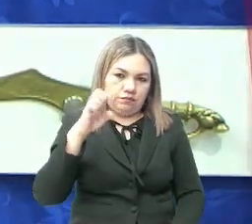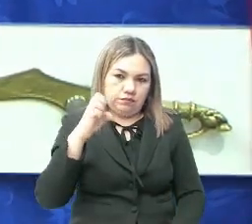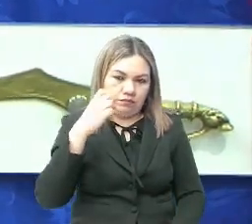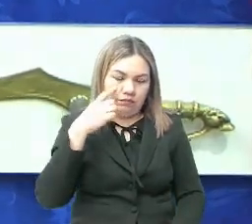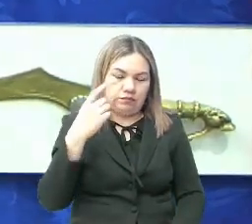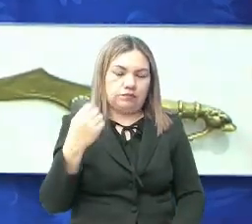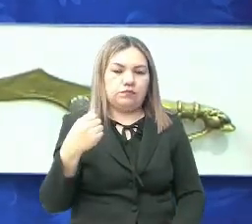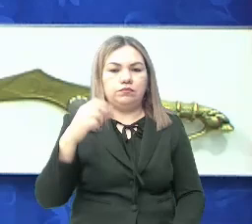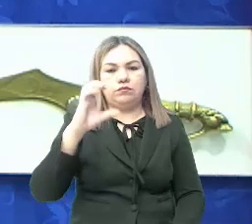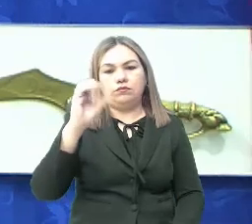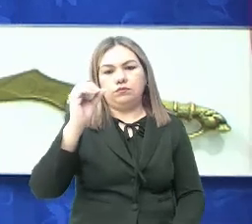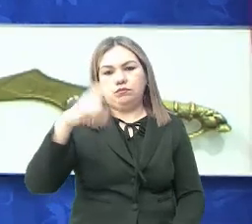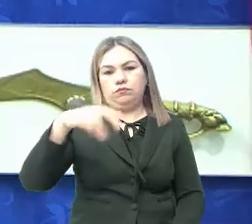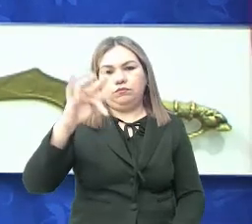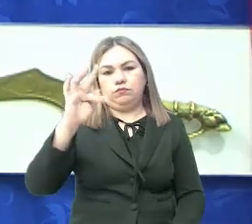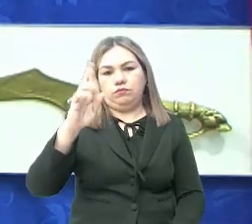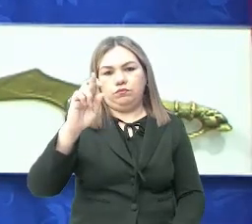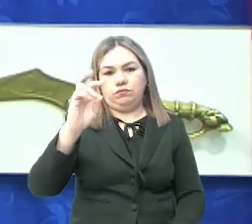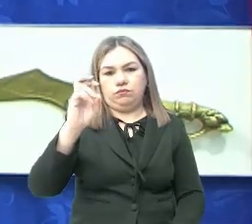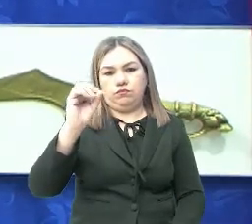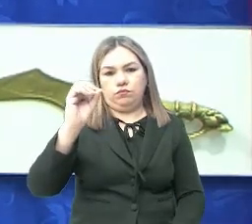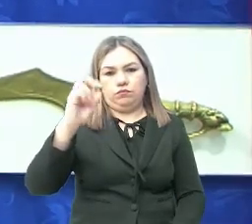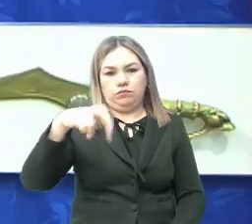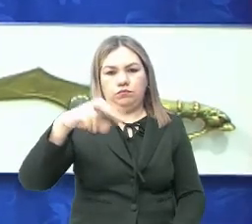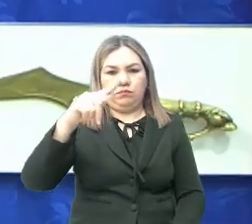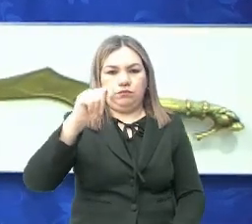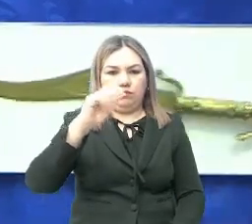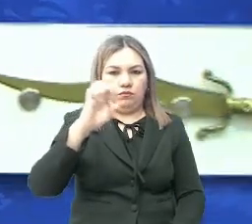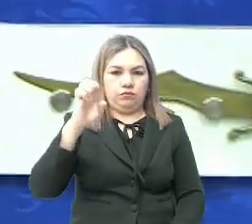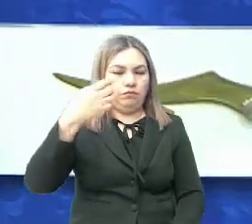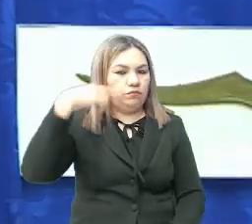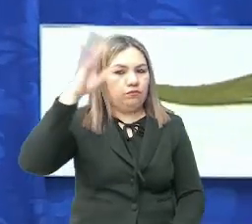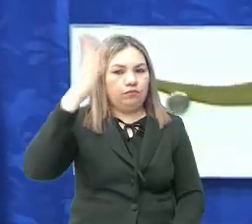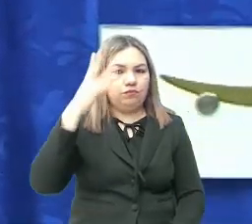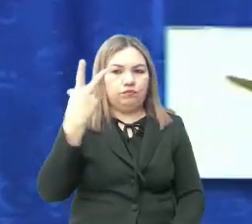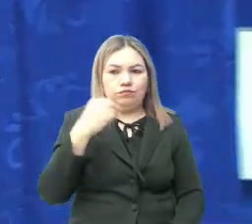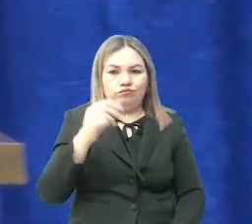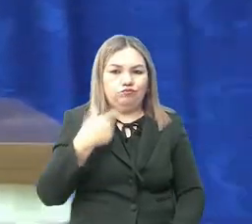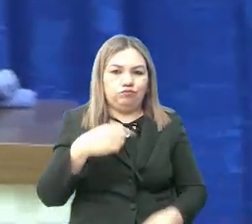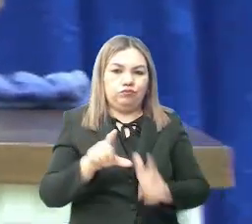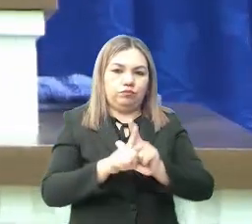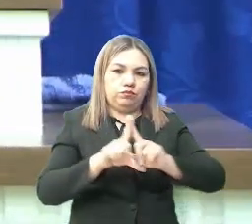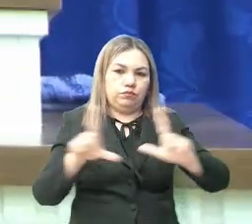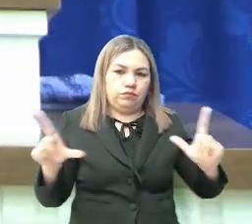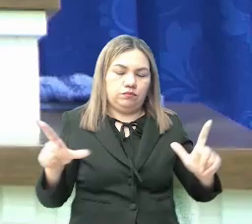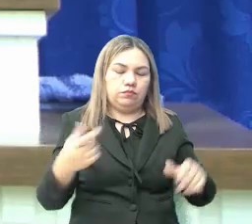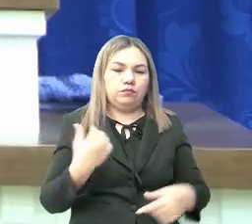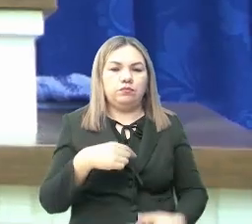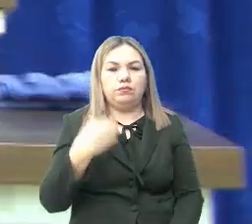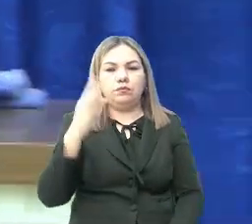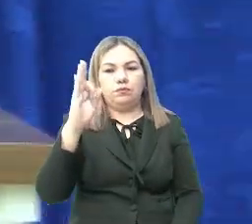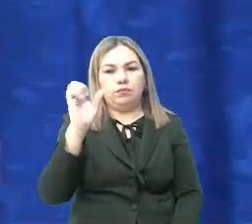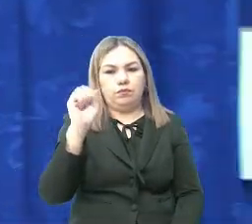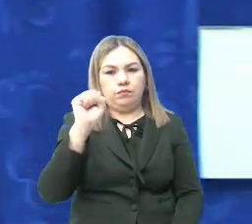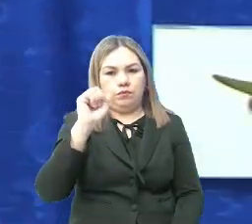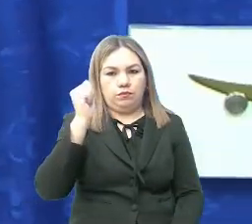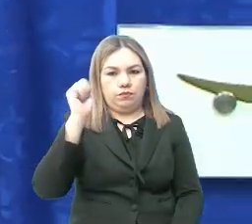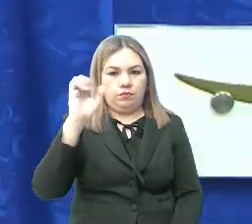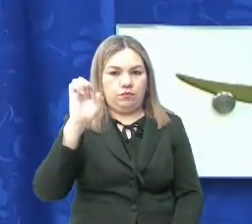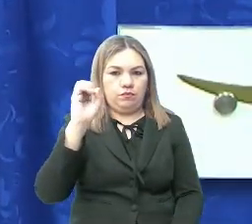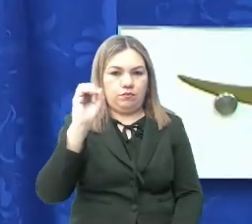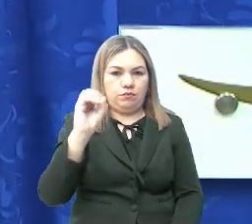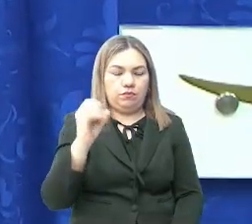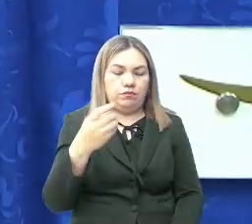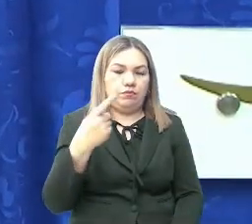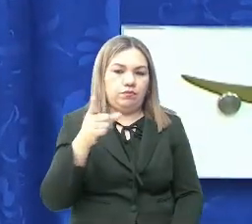that confronts us, God cannot clean us from that. If we accommodate ourselves only hearing